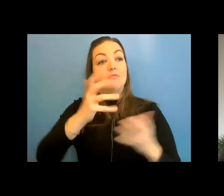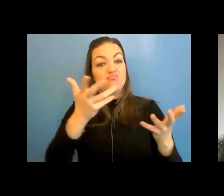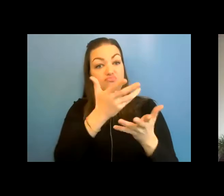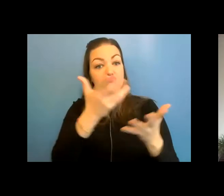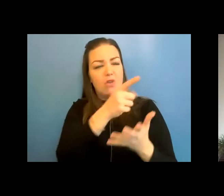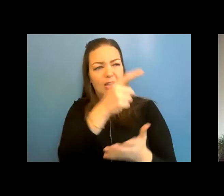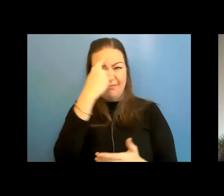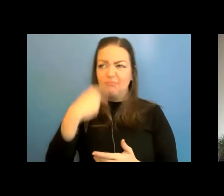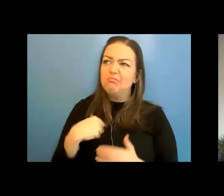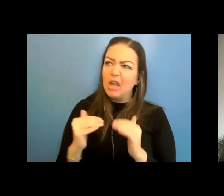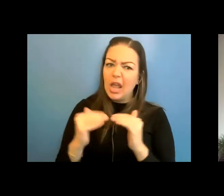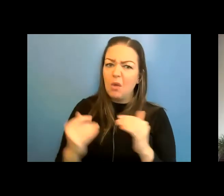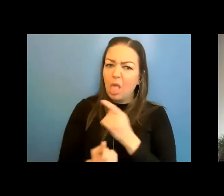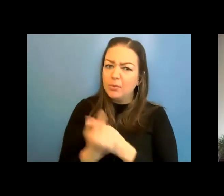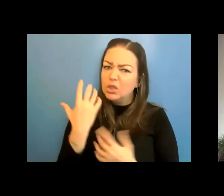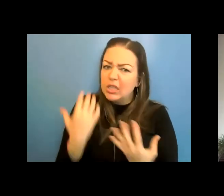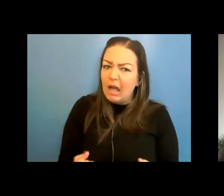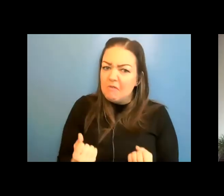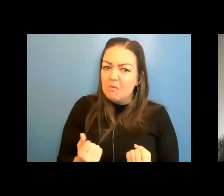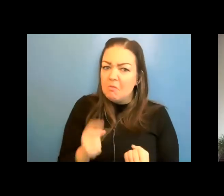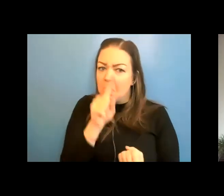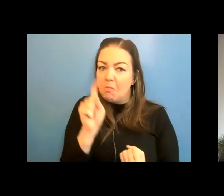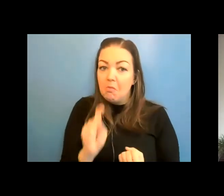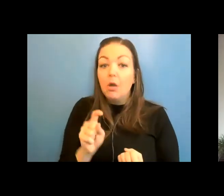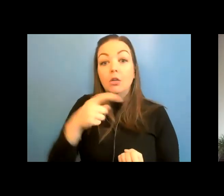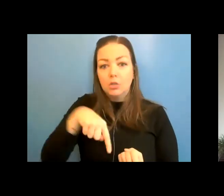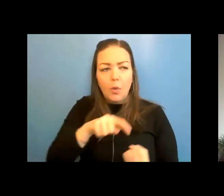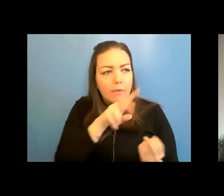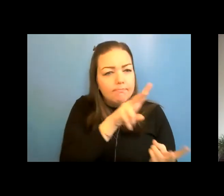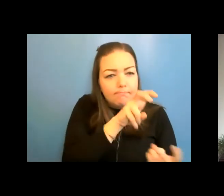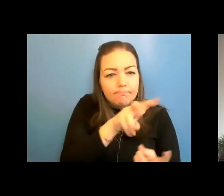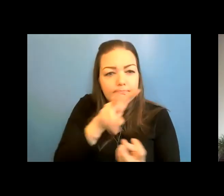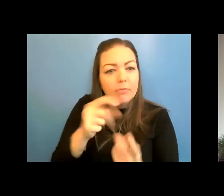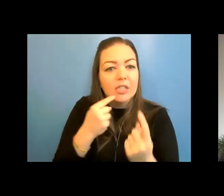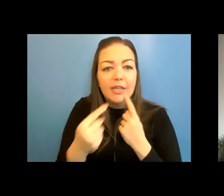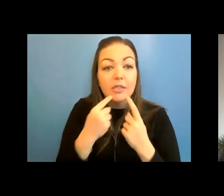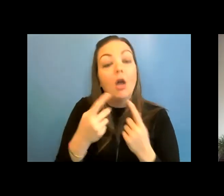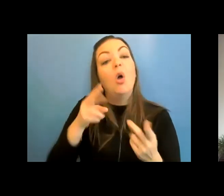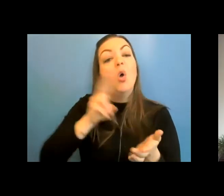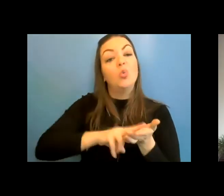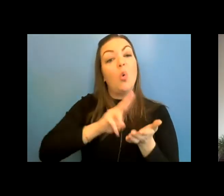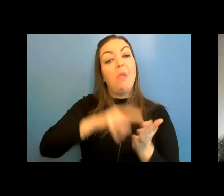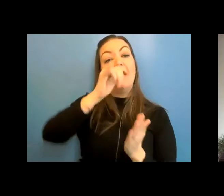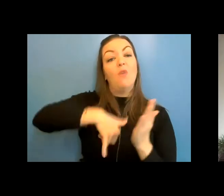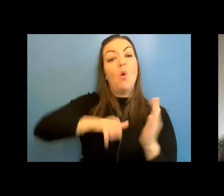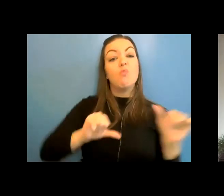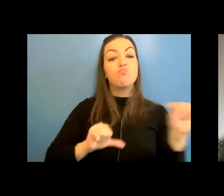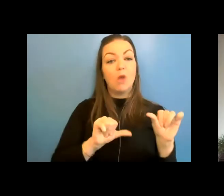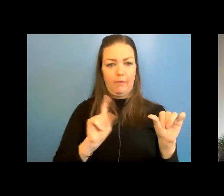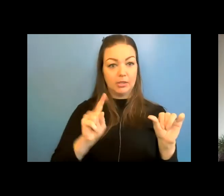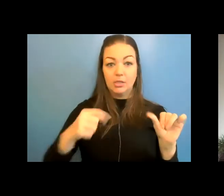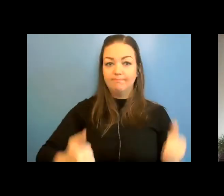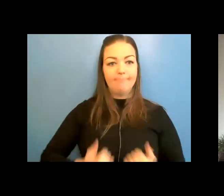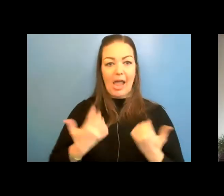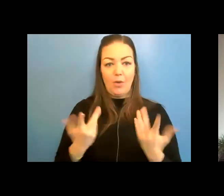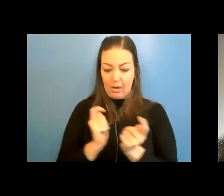tries to capture intersectional data. So we ask a lot more questions than a typical form, and it helps us get a picture of the